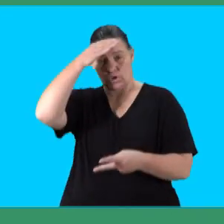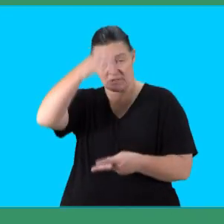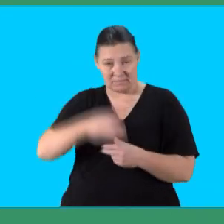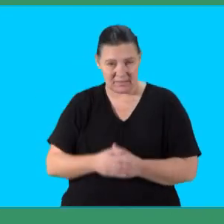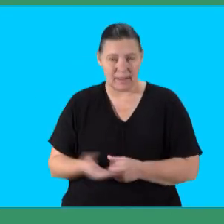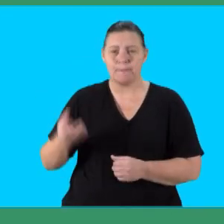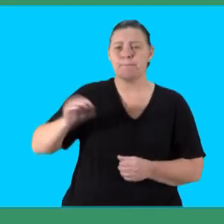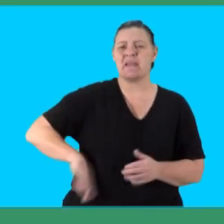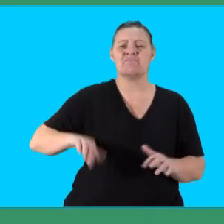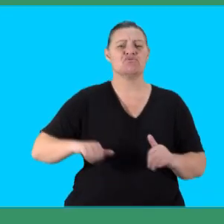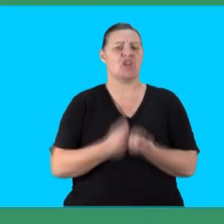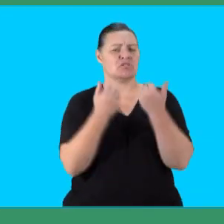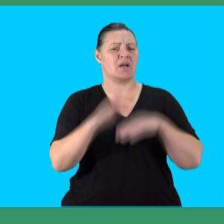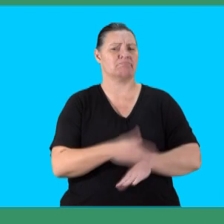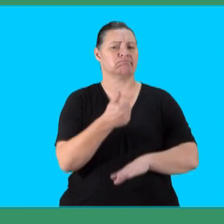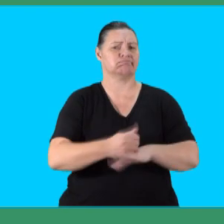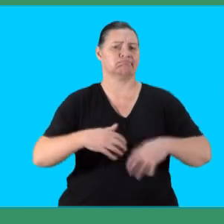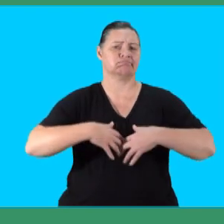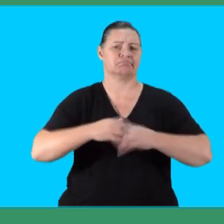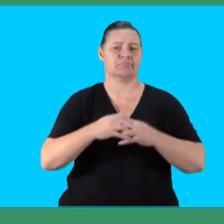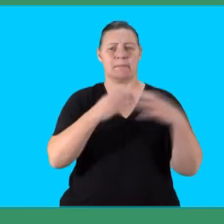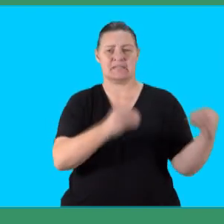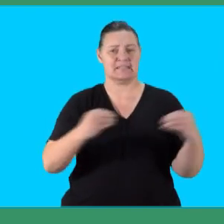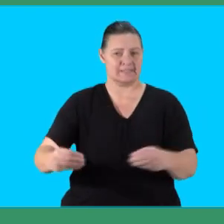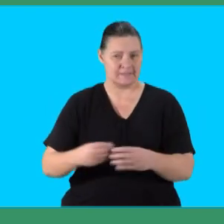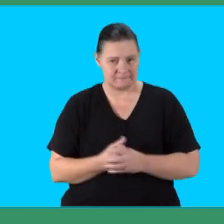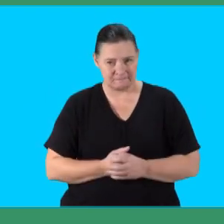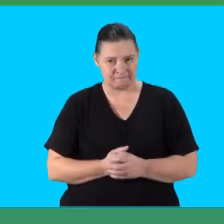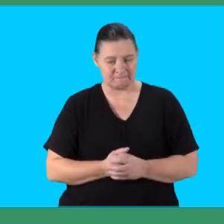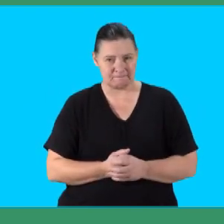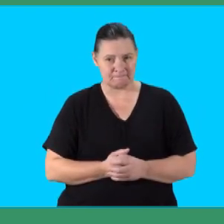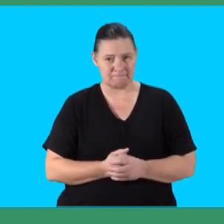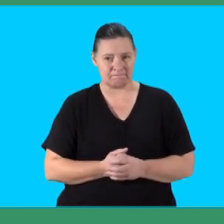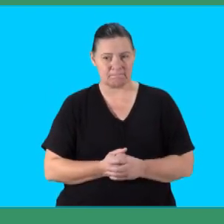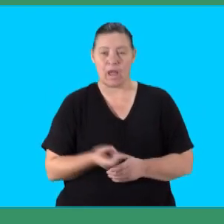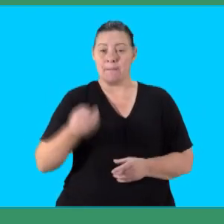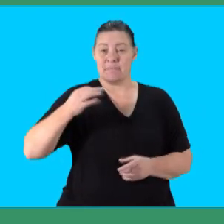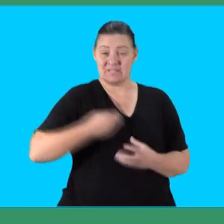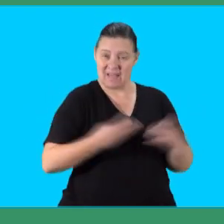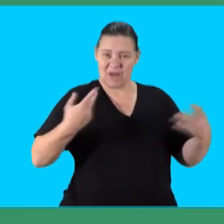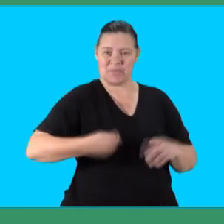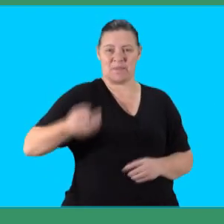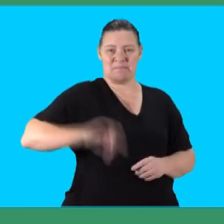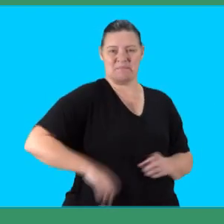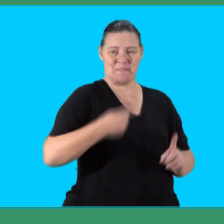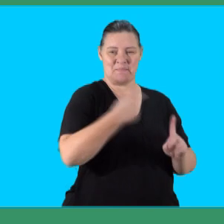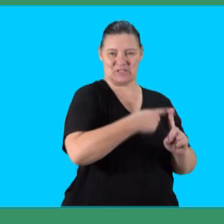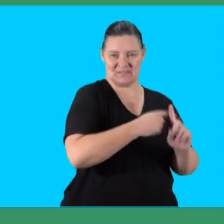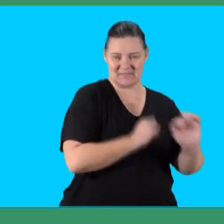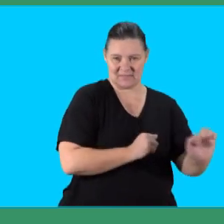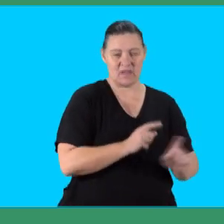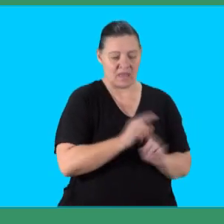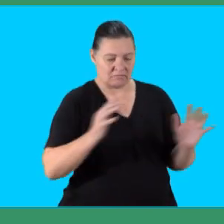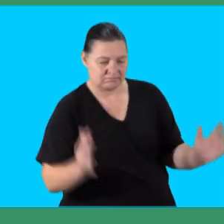and challenges of establishing a company. We'll start with the benefits. The following benefits will